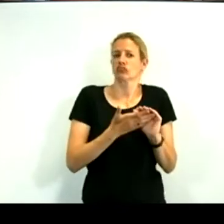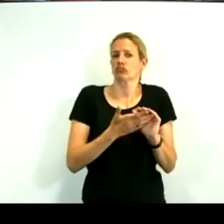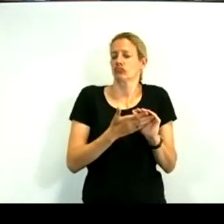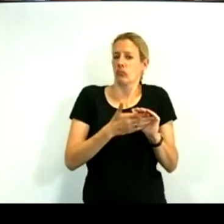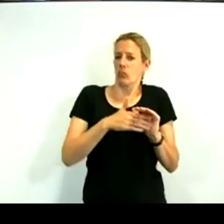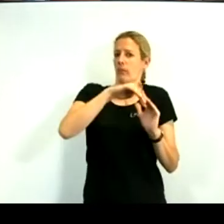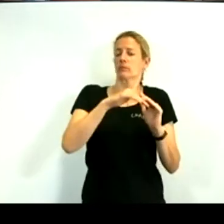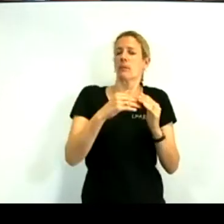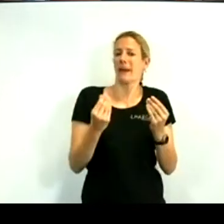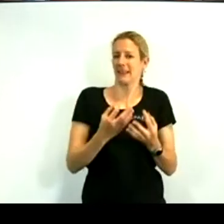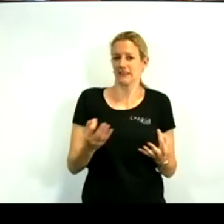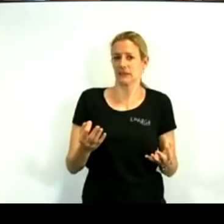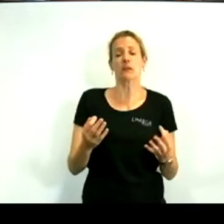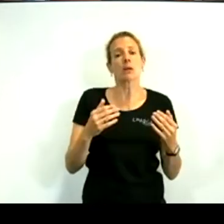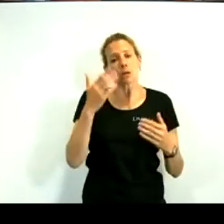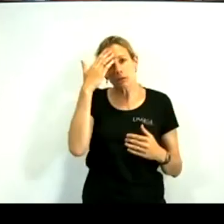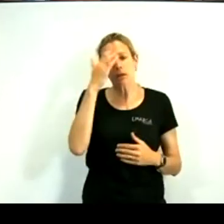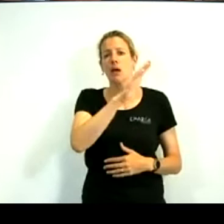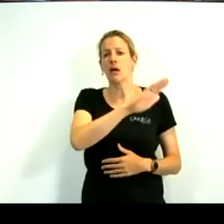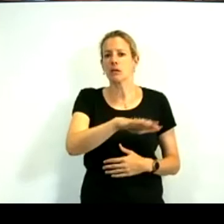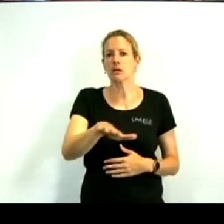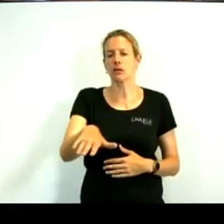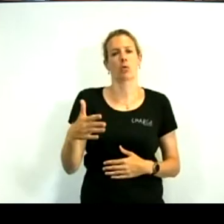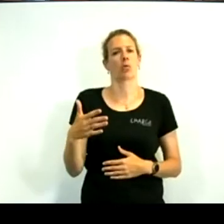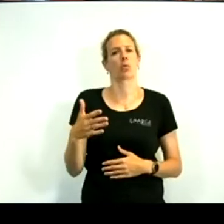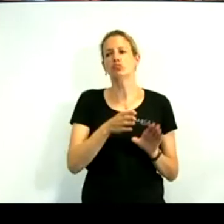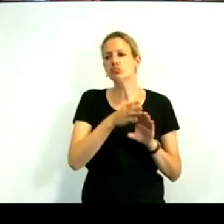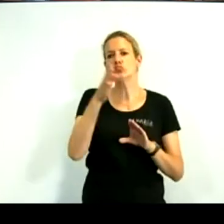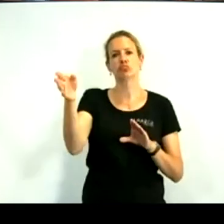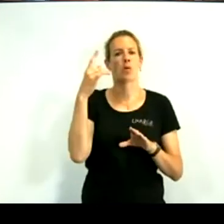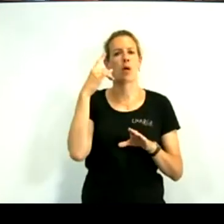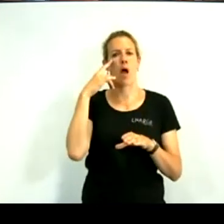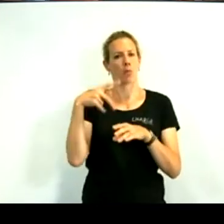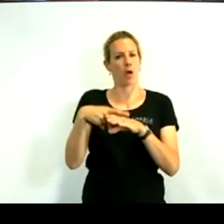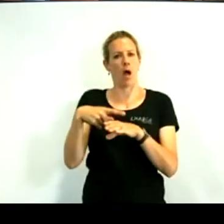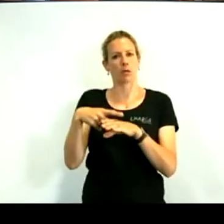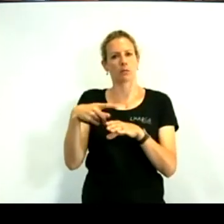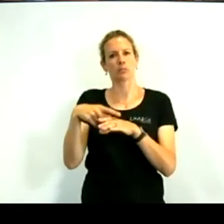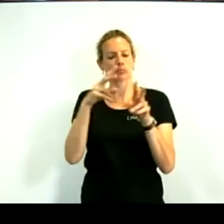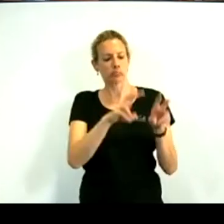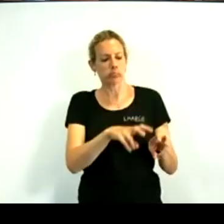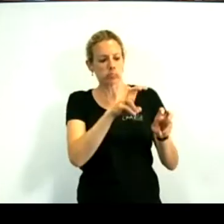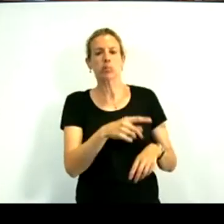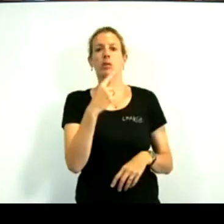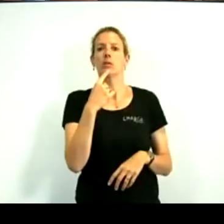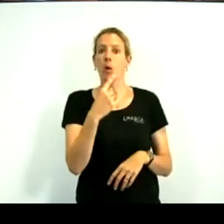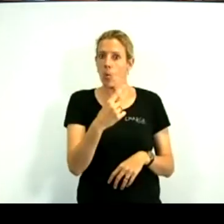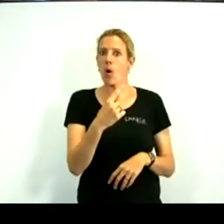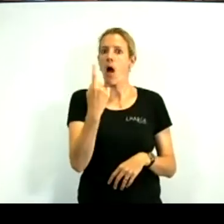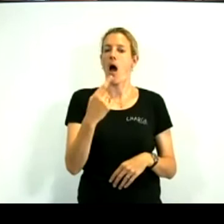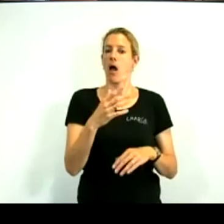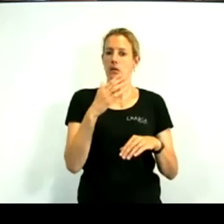ophthalmic examination, and the doctor discovers that the retina in one eye is detached, and it may have been detached for a